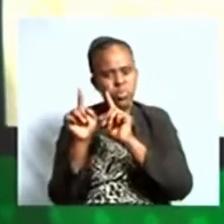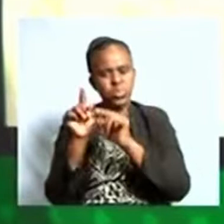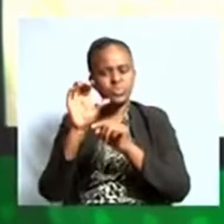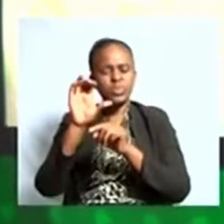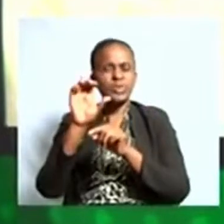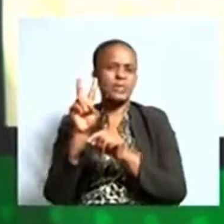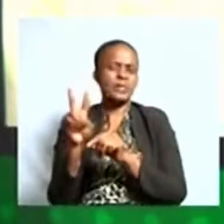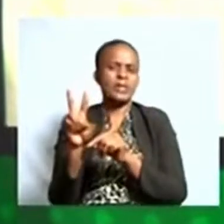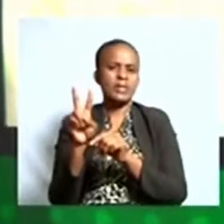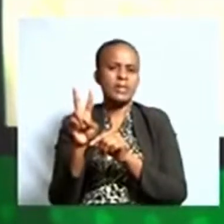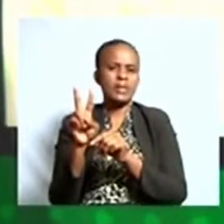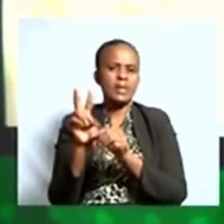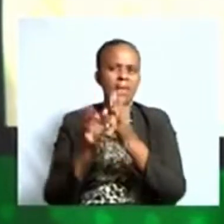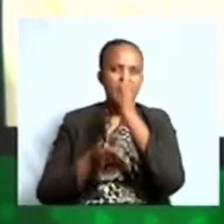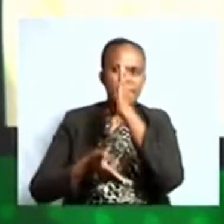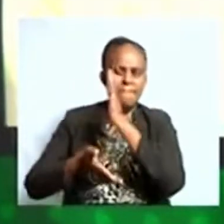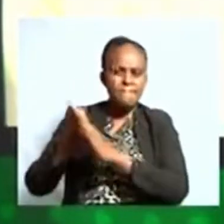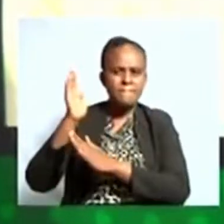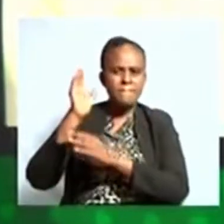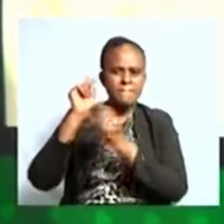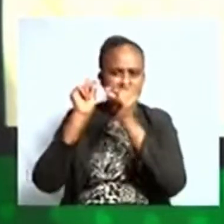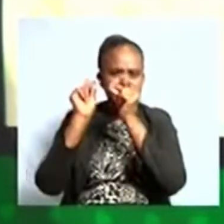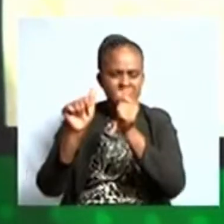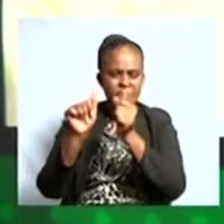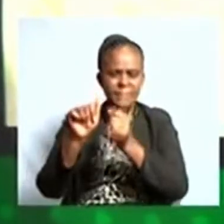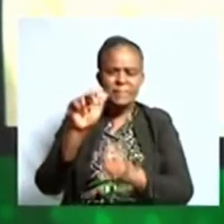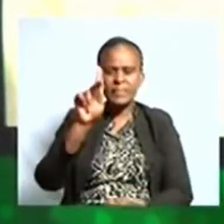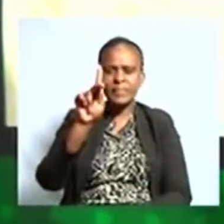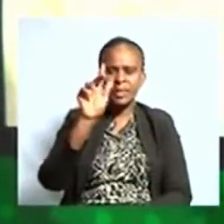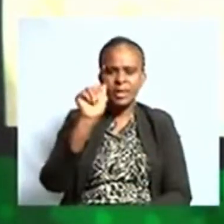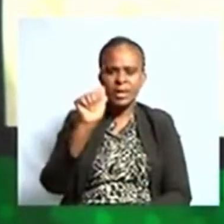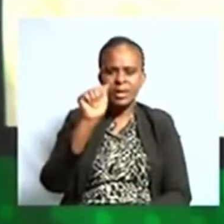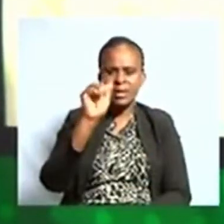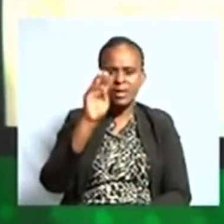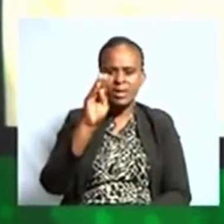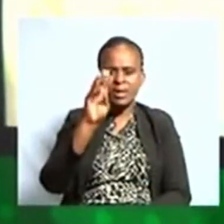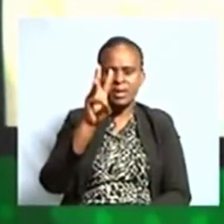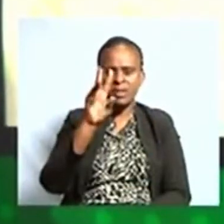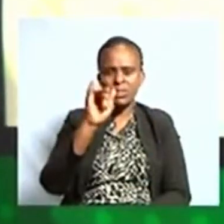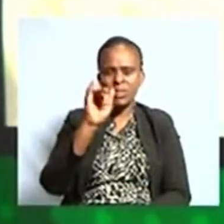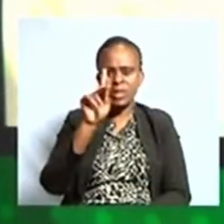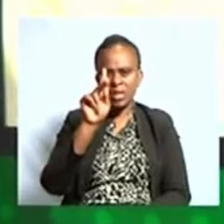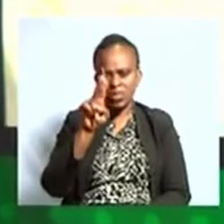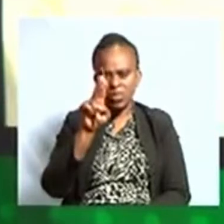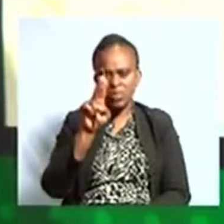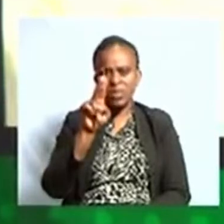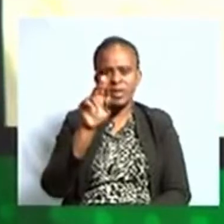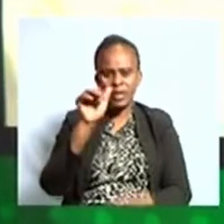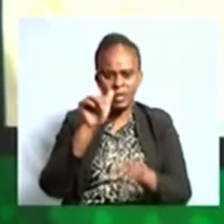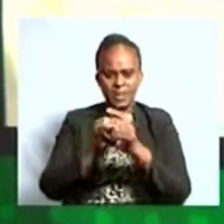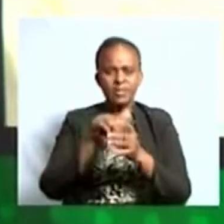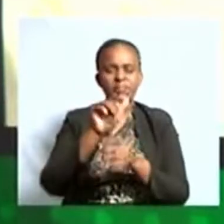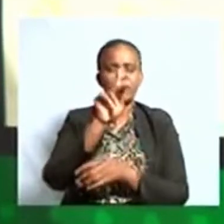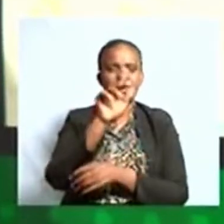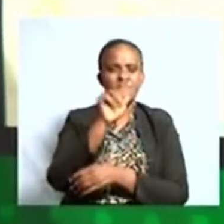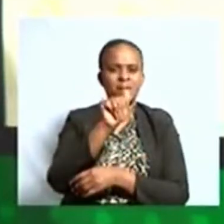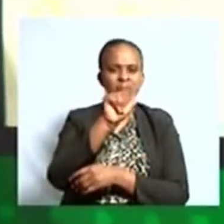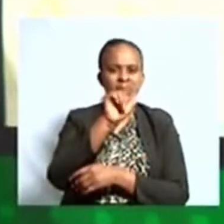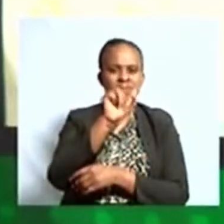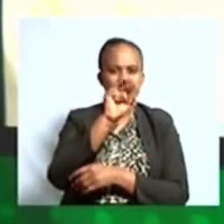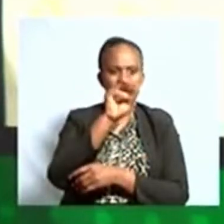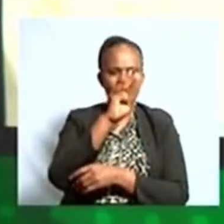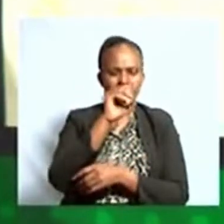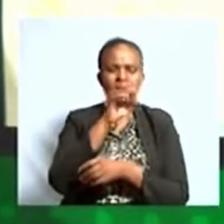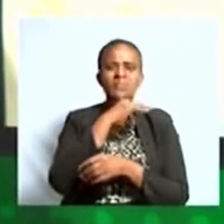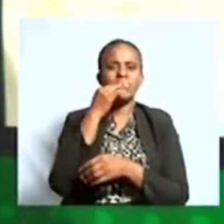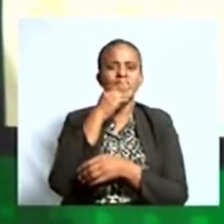Valley, across up to Kabwiku area into District Road, which is Kalimba Farm Road. Another